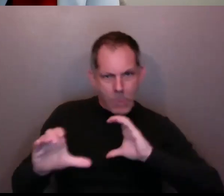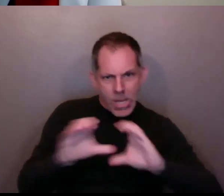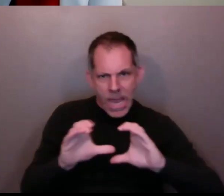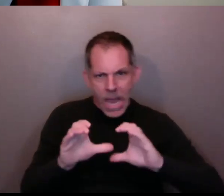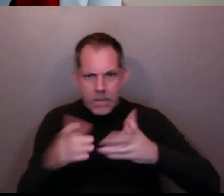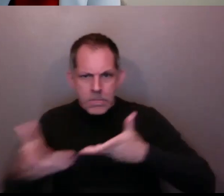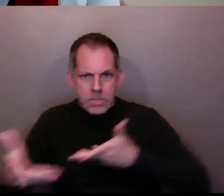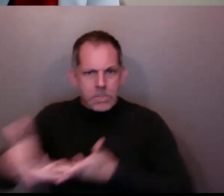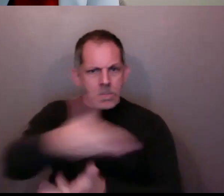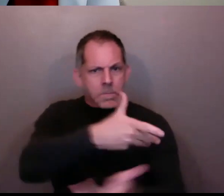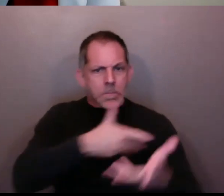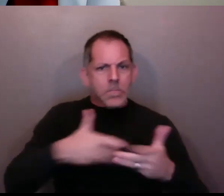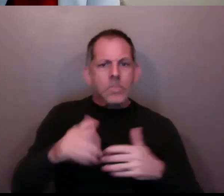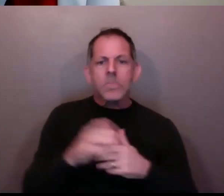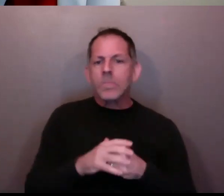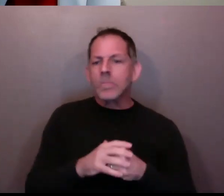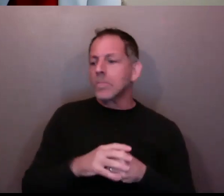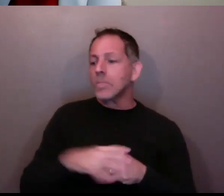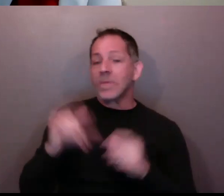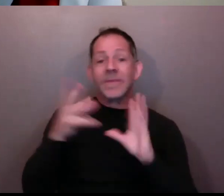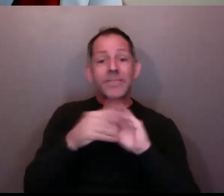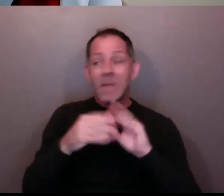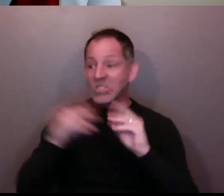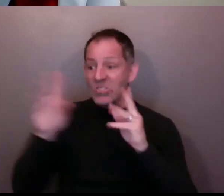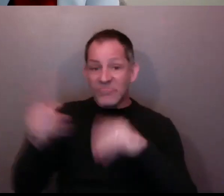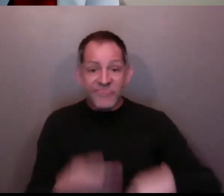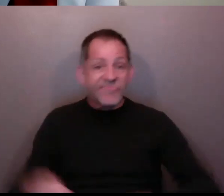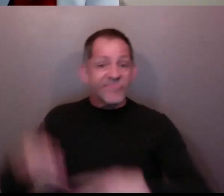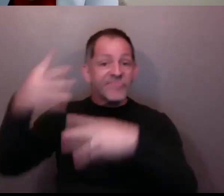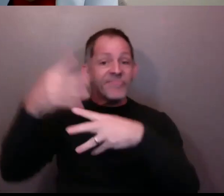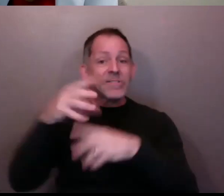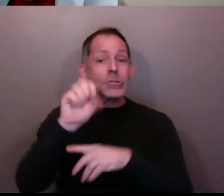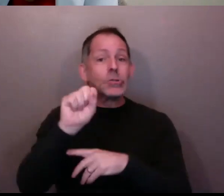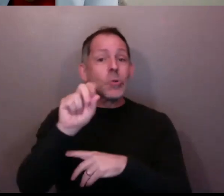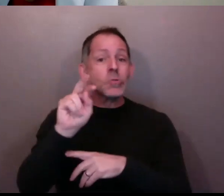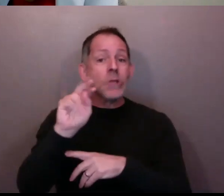media involving community leaders surrounding